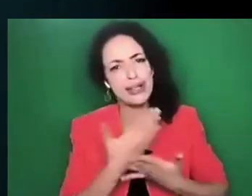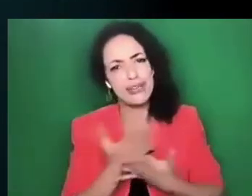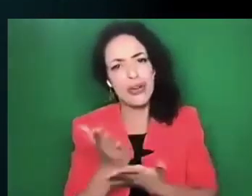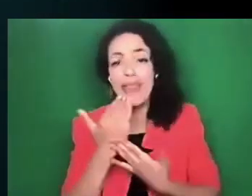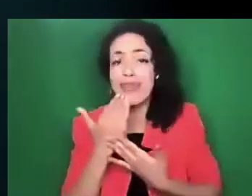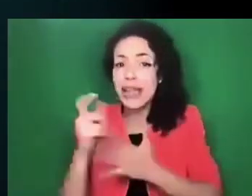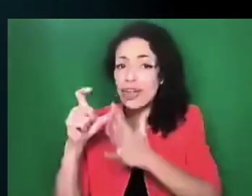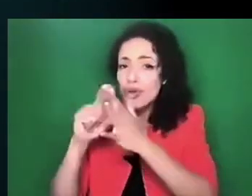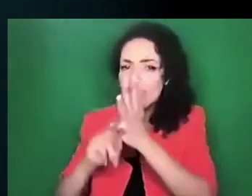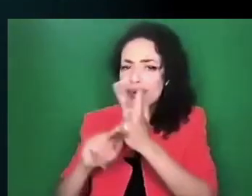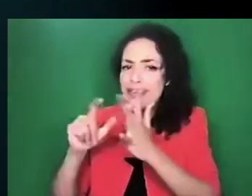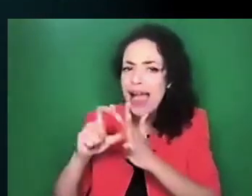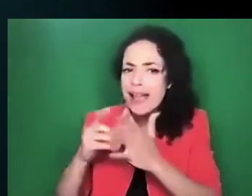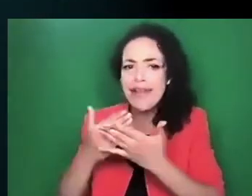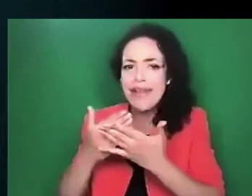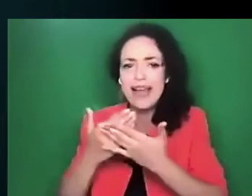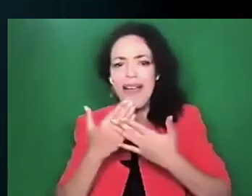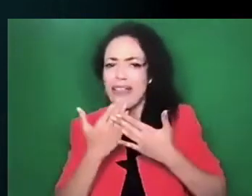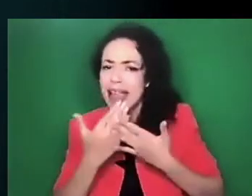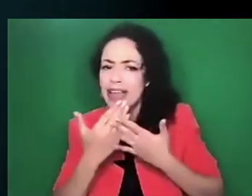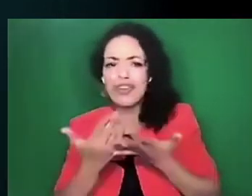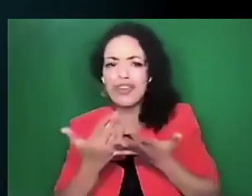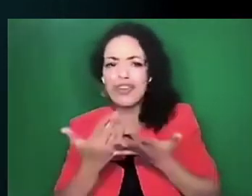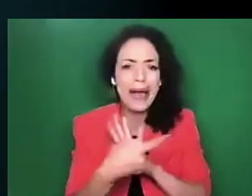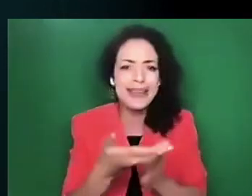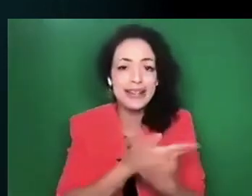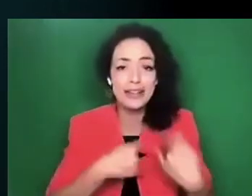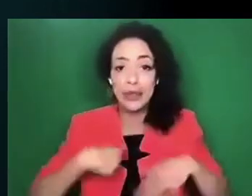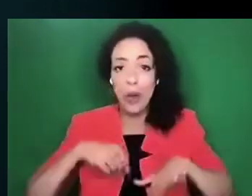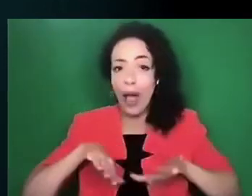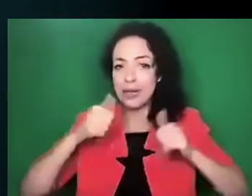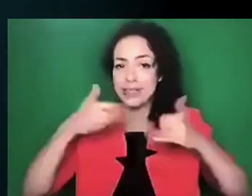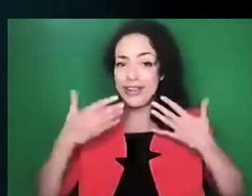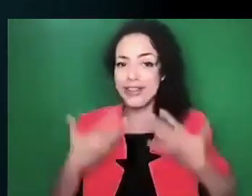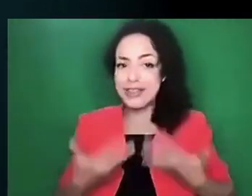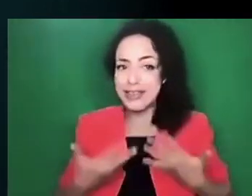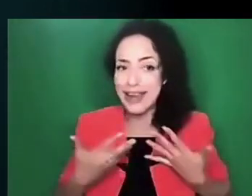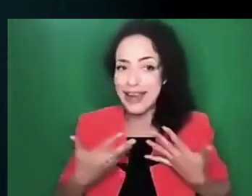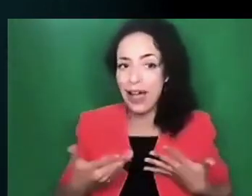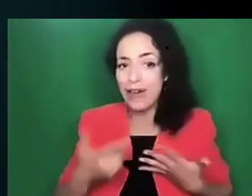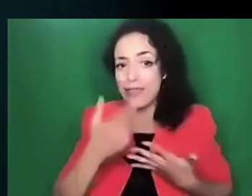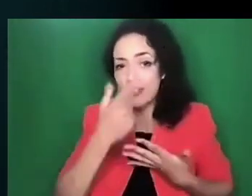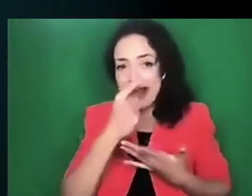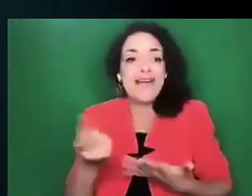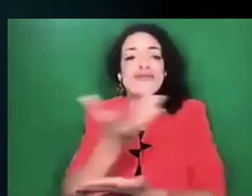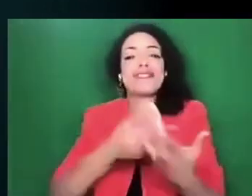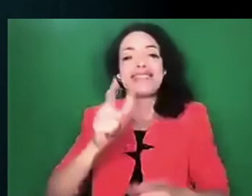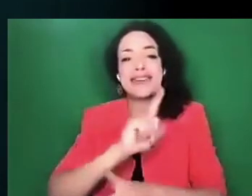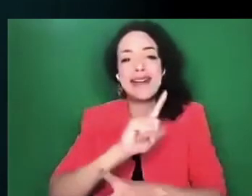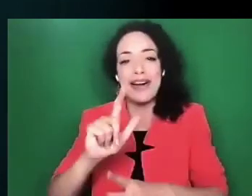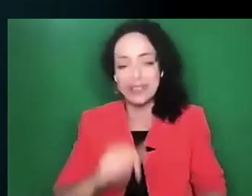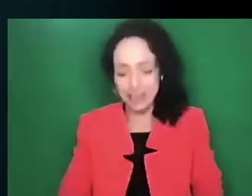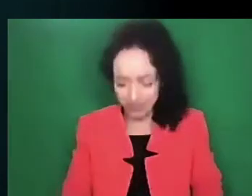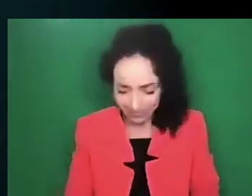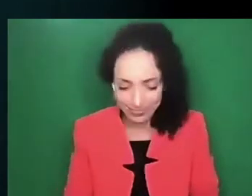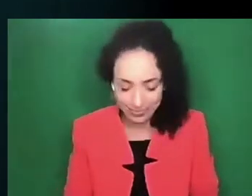panel. I'll jump right into it so that there's time for conversation a little bit after. So for some people, it